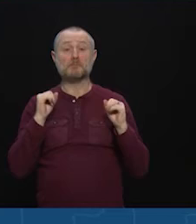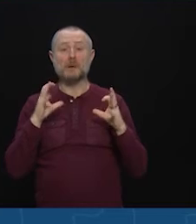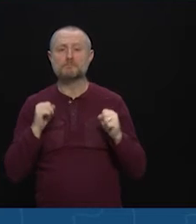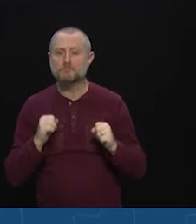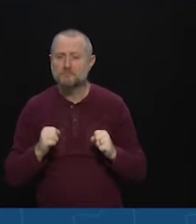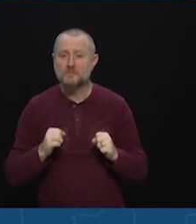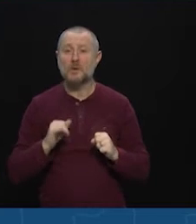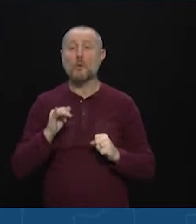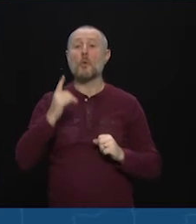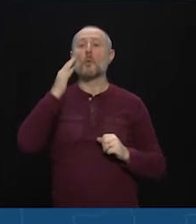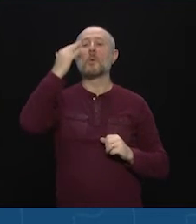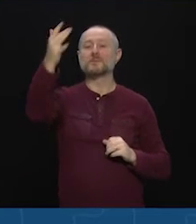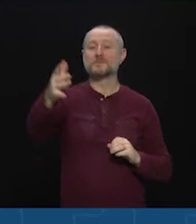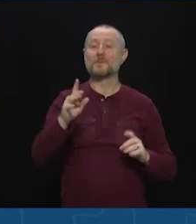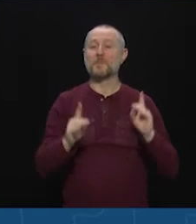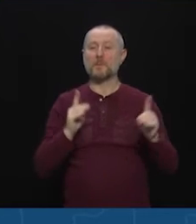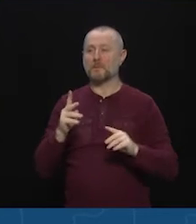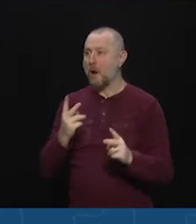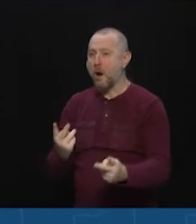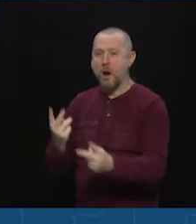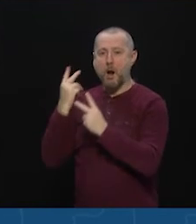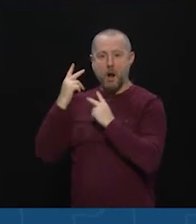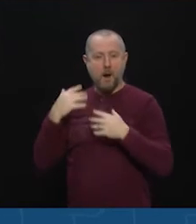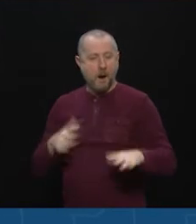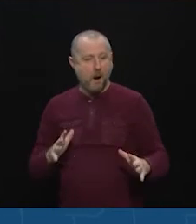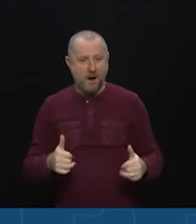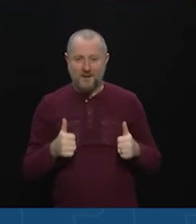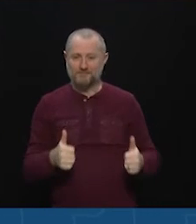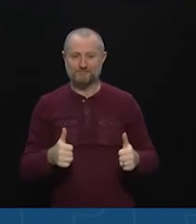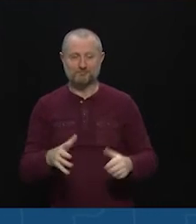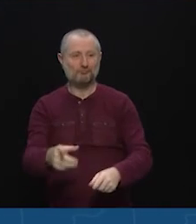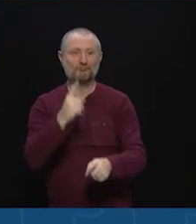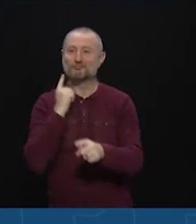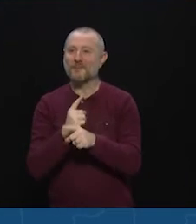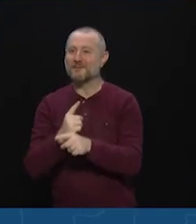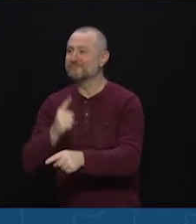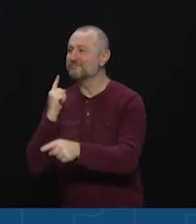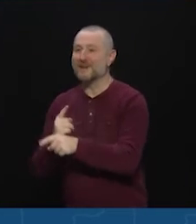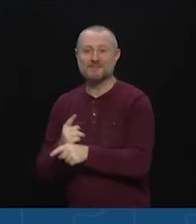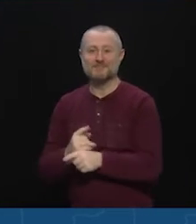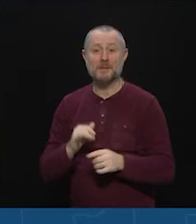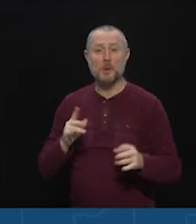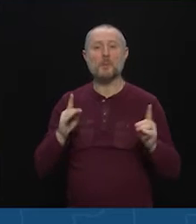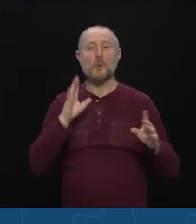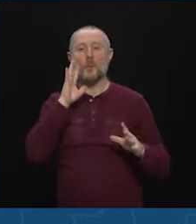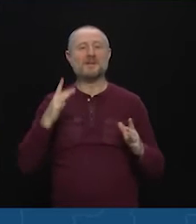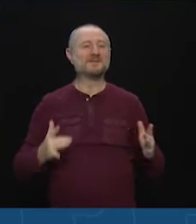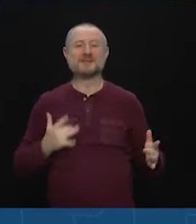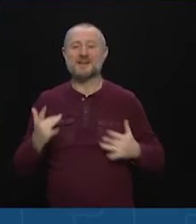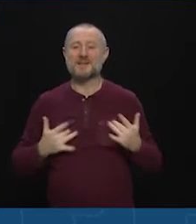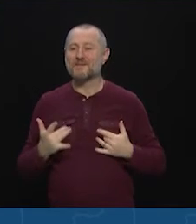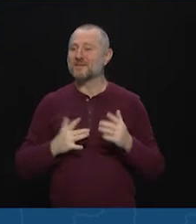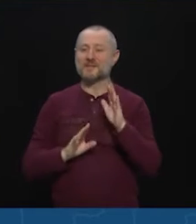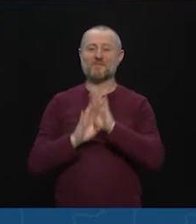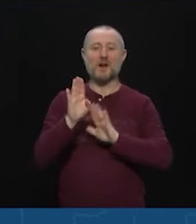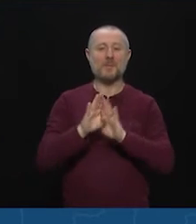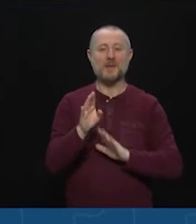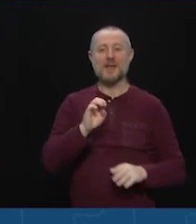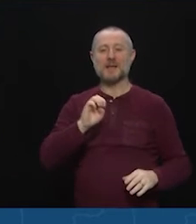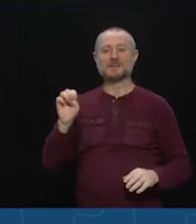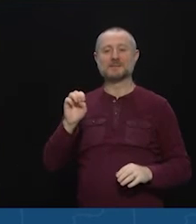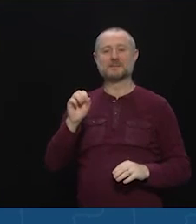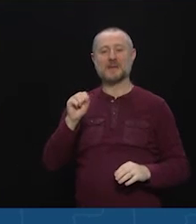that was the right way to do this. And the community will be so important as we develop the East Adams neighborhood. Also, I want to make sure we have continued funding